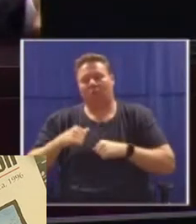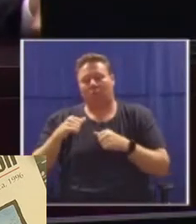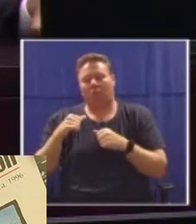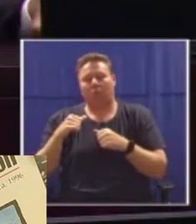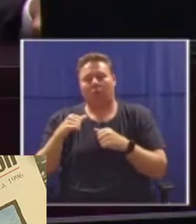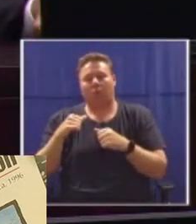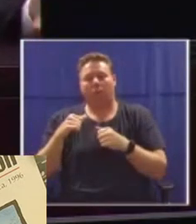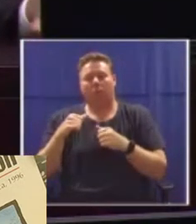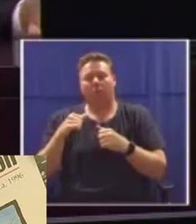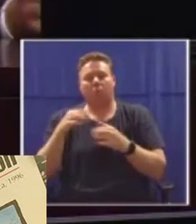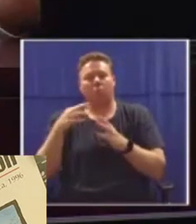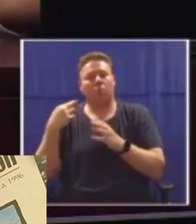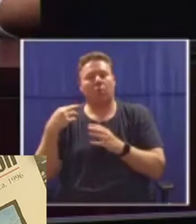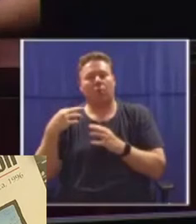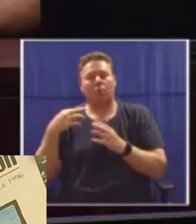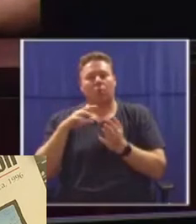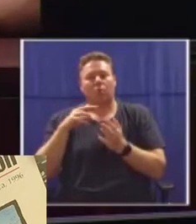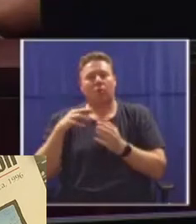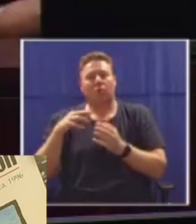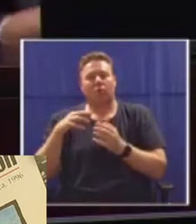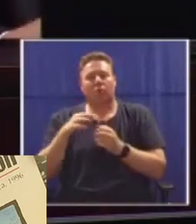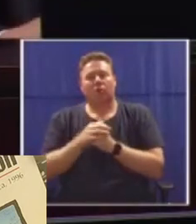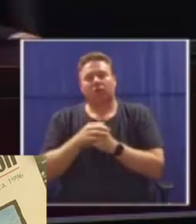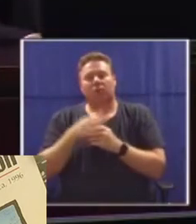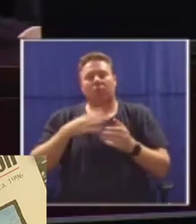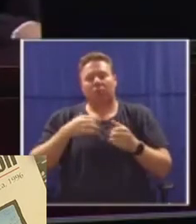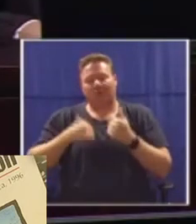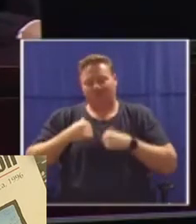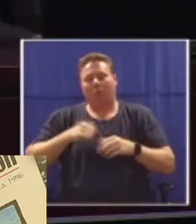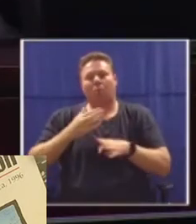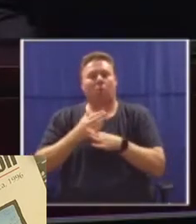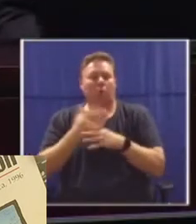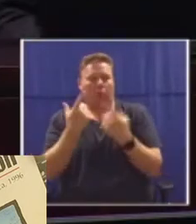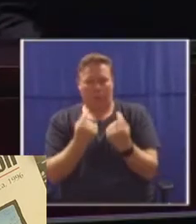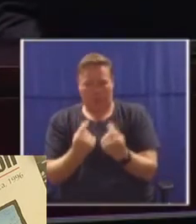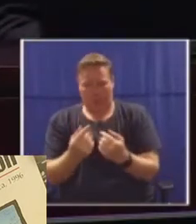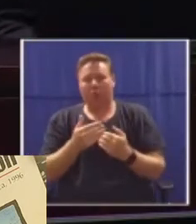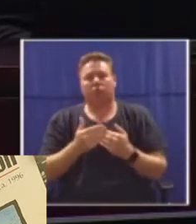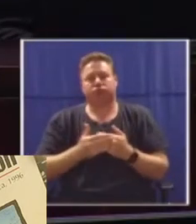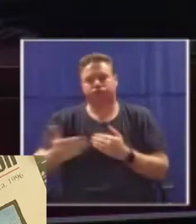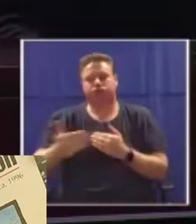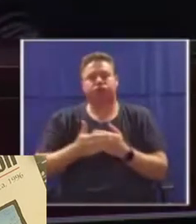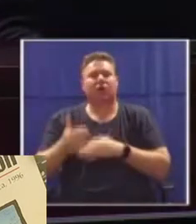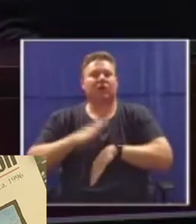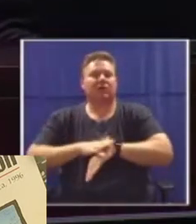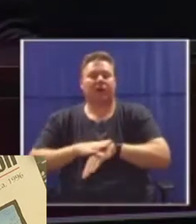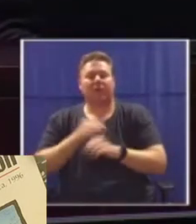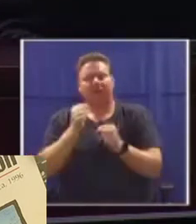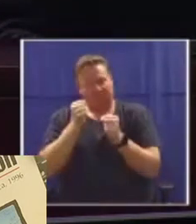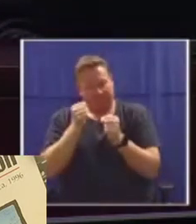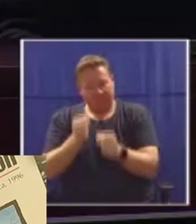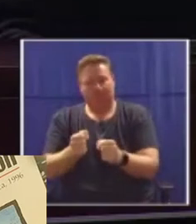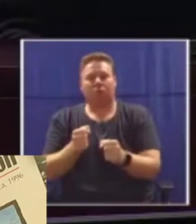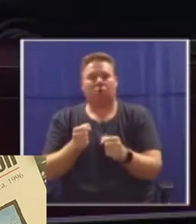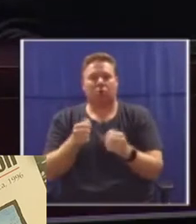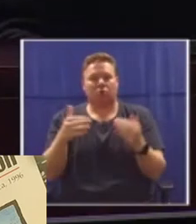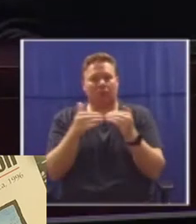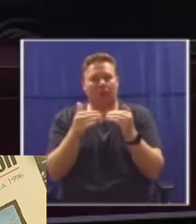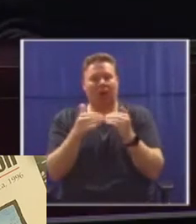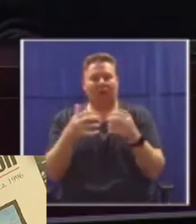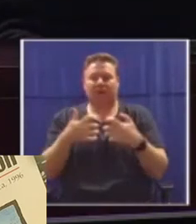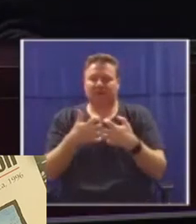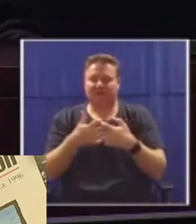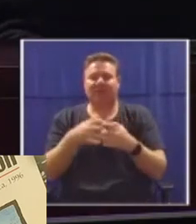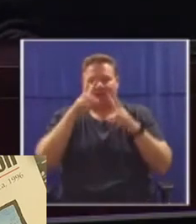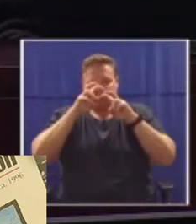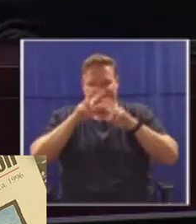performing duties to ensure implementation of the entity's decisions, to enforce compliance, and the power to investigate and